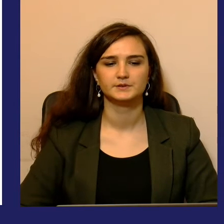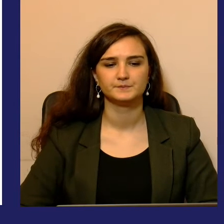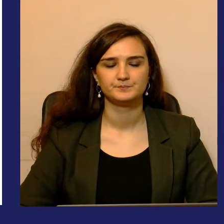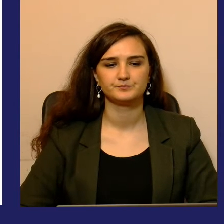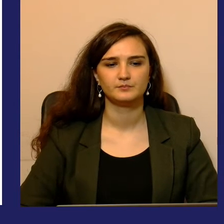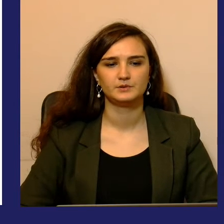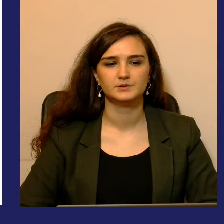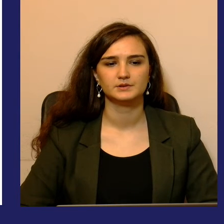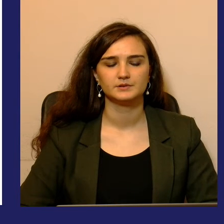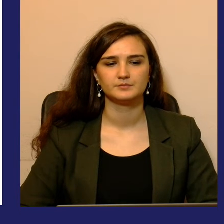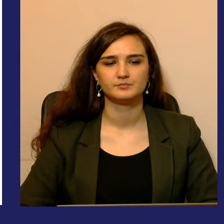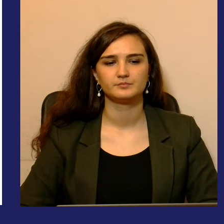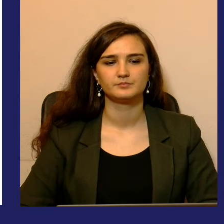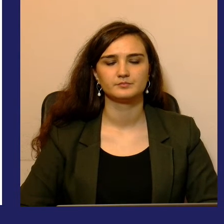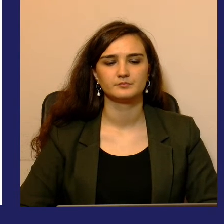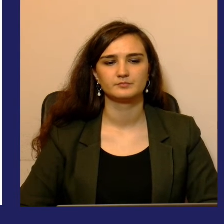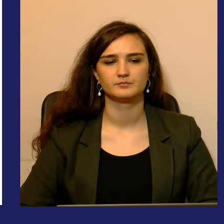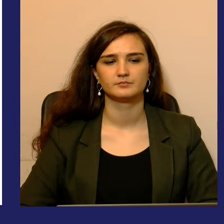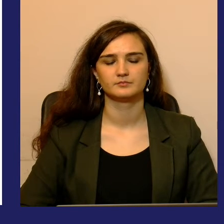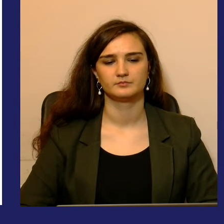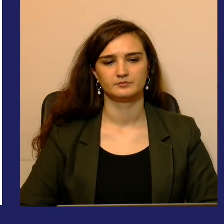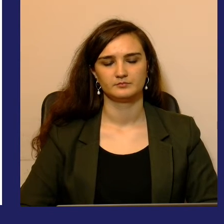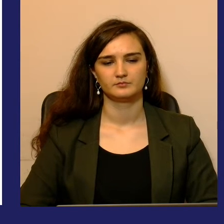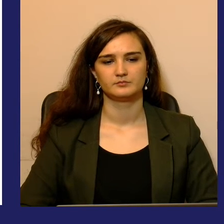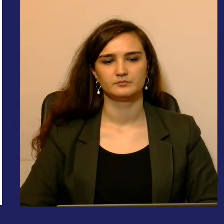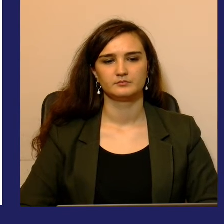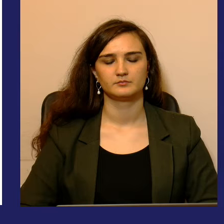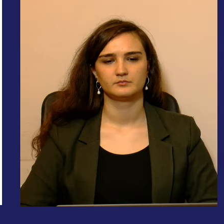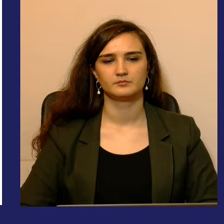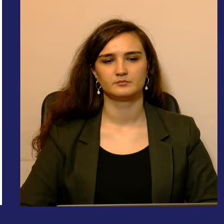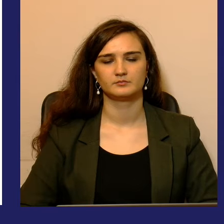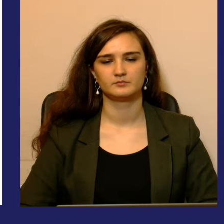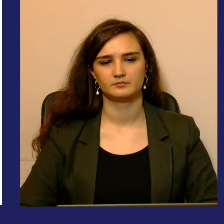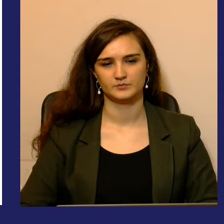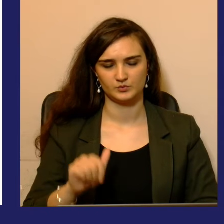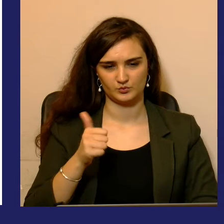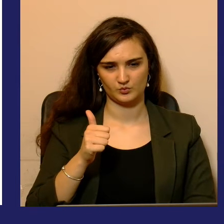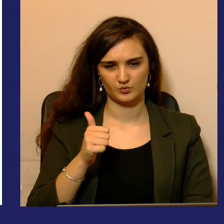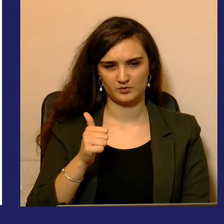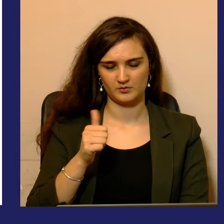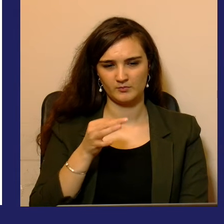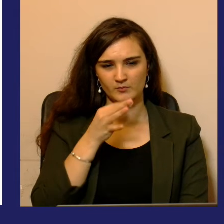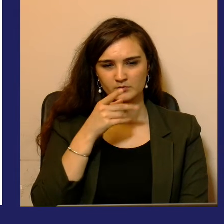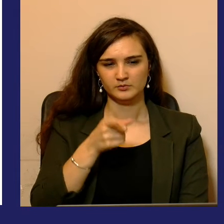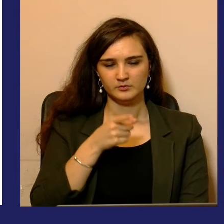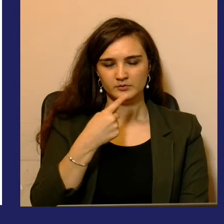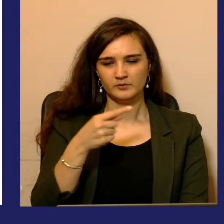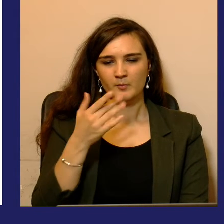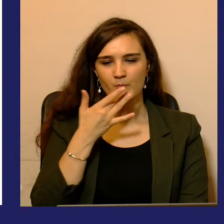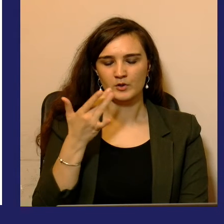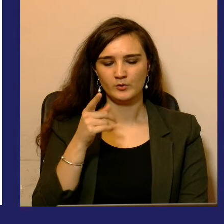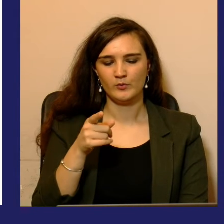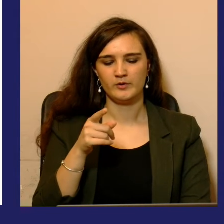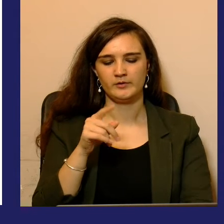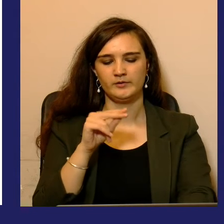voters approve of different political institutions in Mexico. And so you can see here the top slotted line